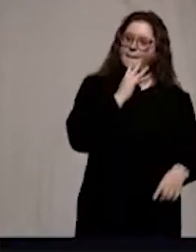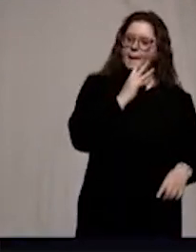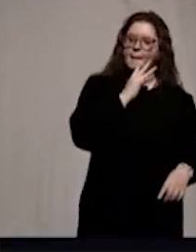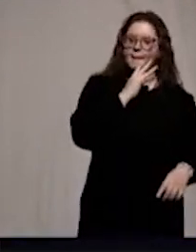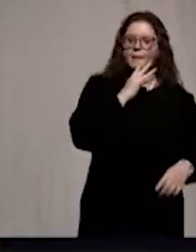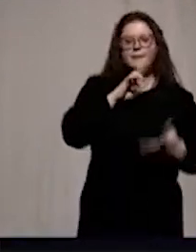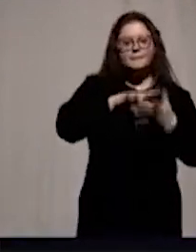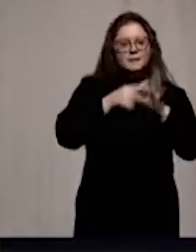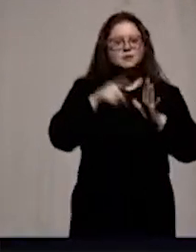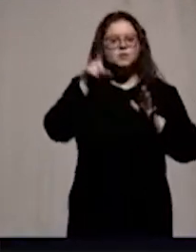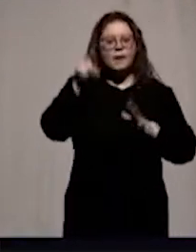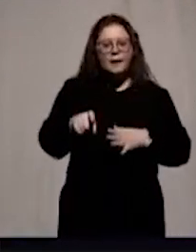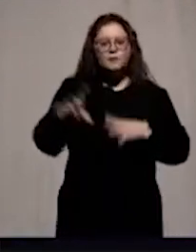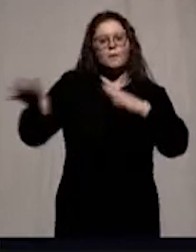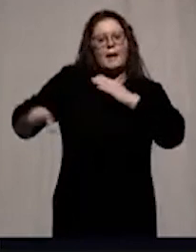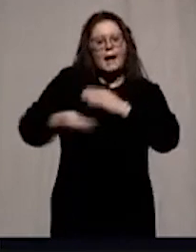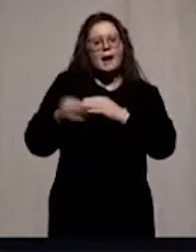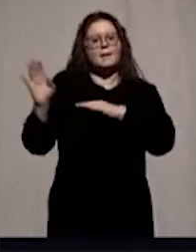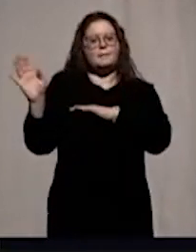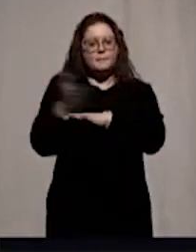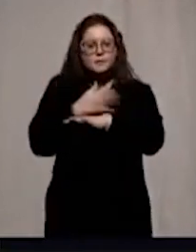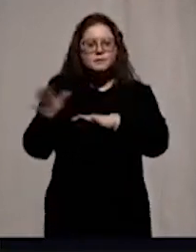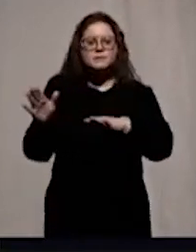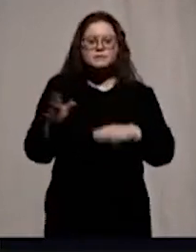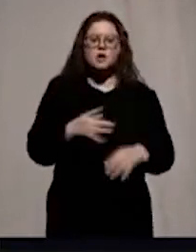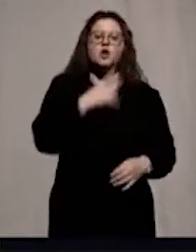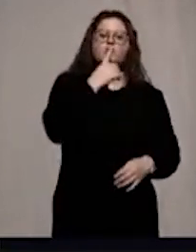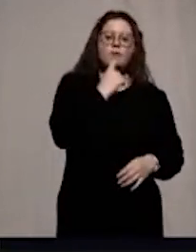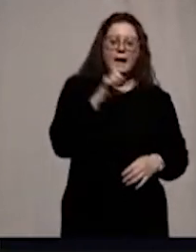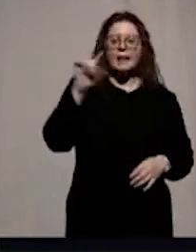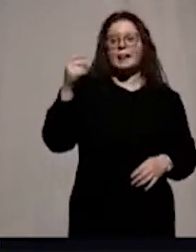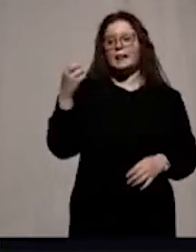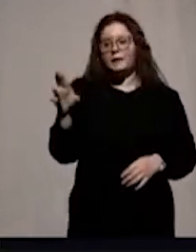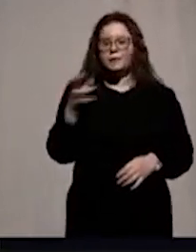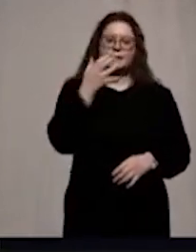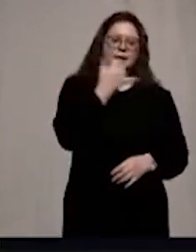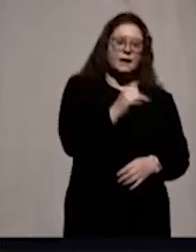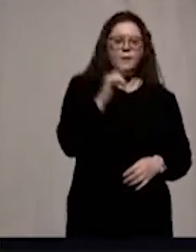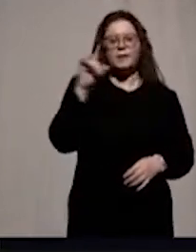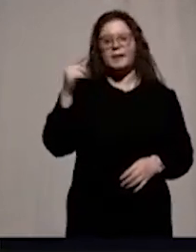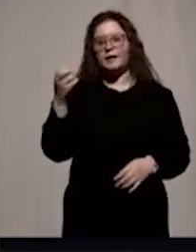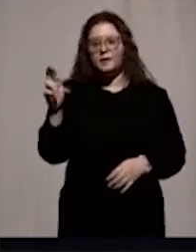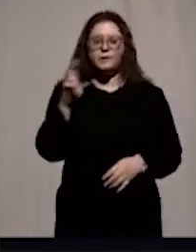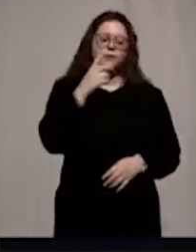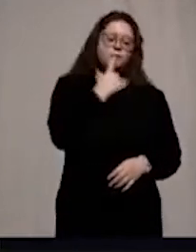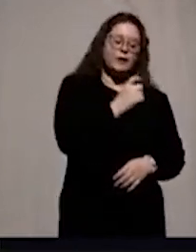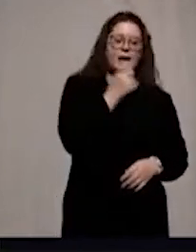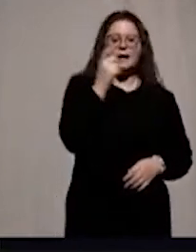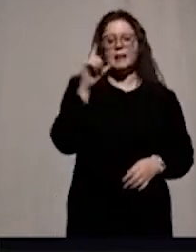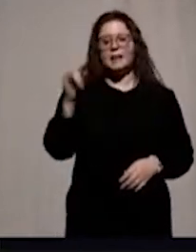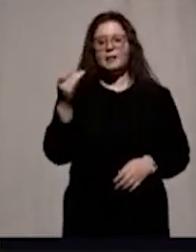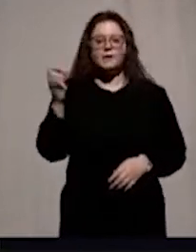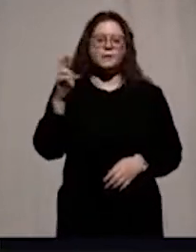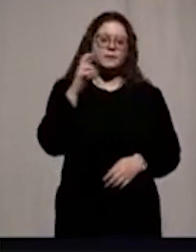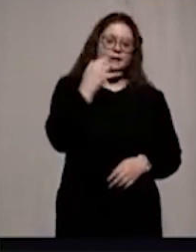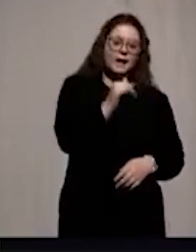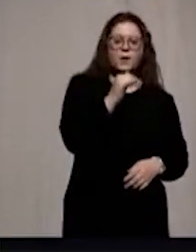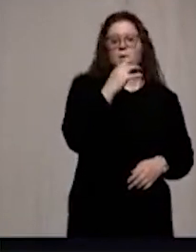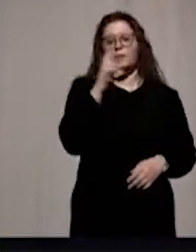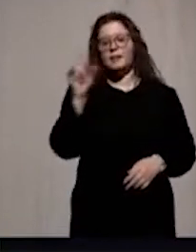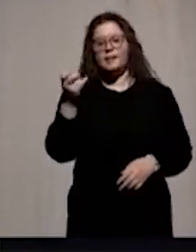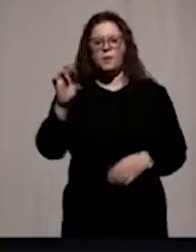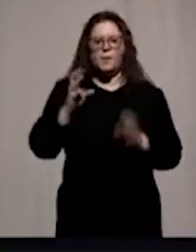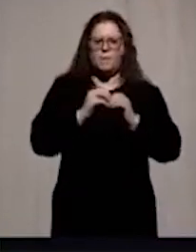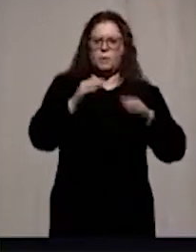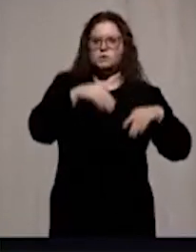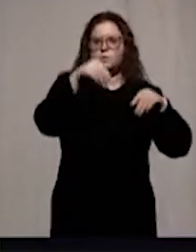over and Get over. the Give it a rhythm? beat. Give it a beat. Red leather, yellow leather, red leather, yellow leather, red leather, yellow So leather, much red easier leather, to yellow say, leather. right?